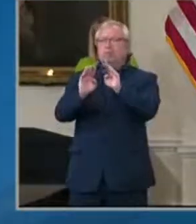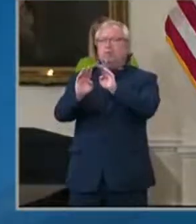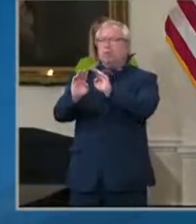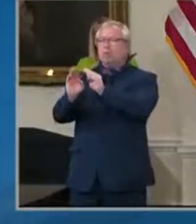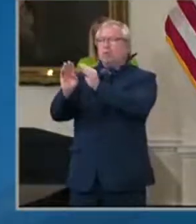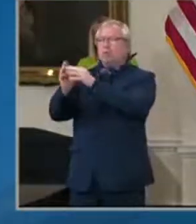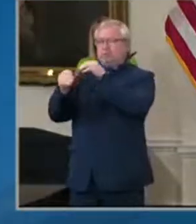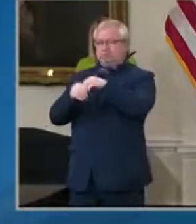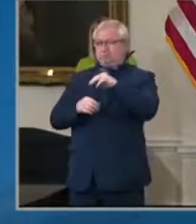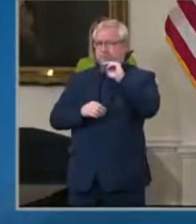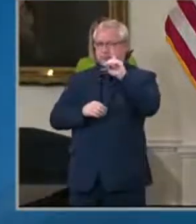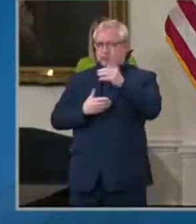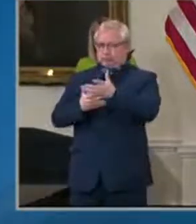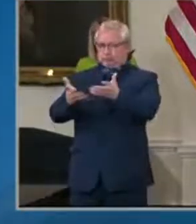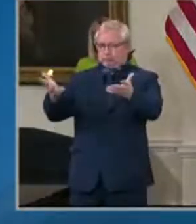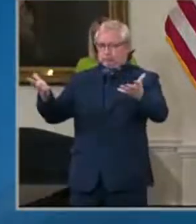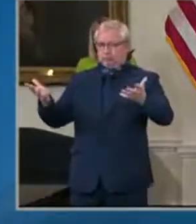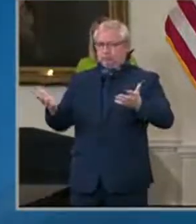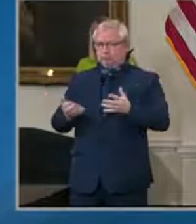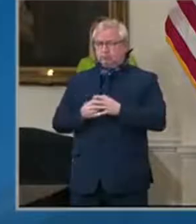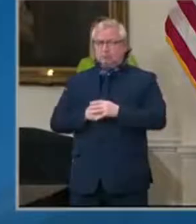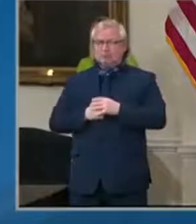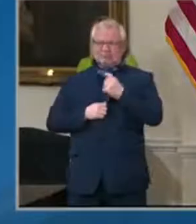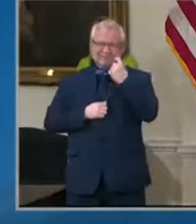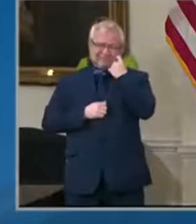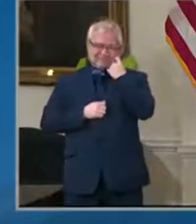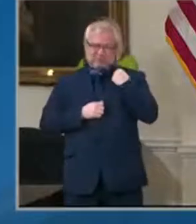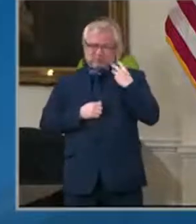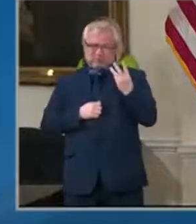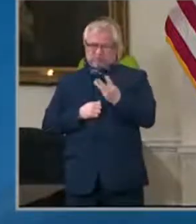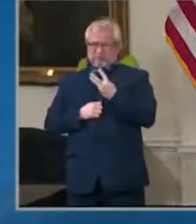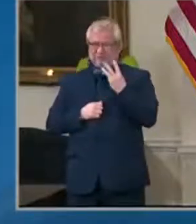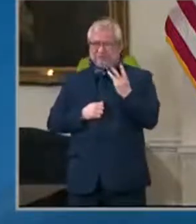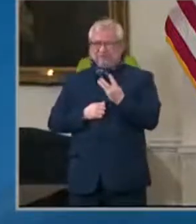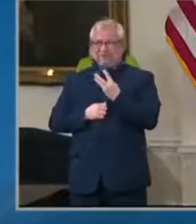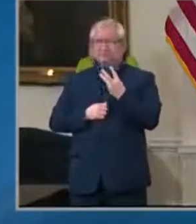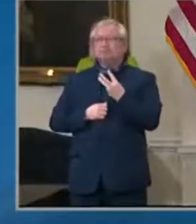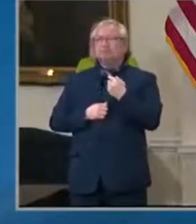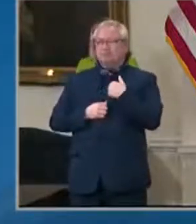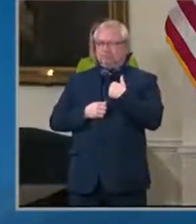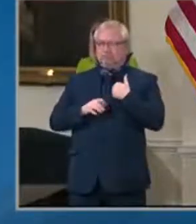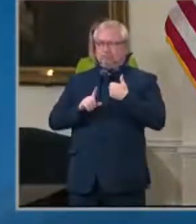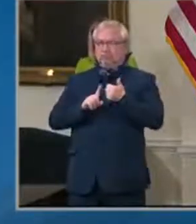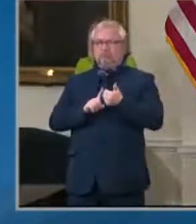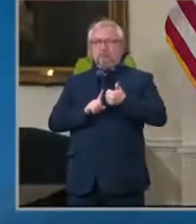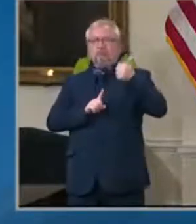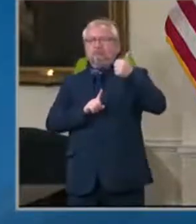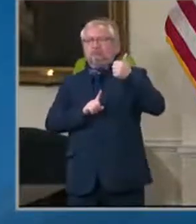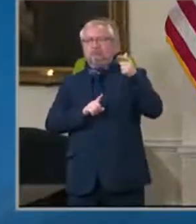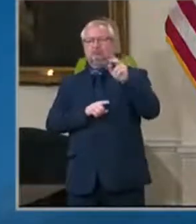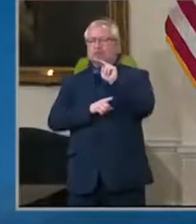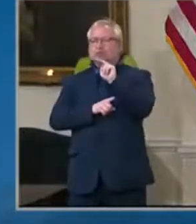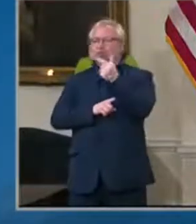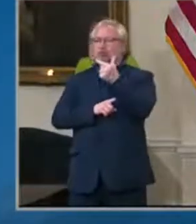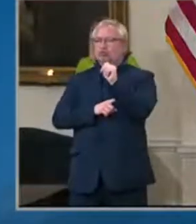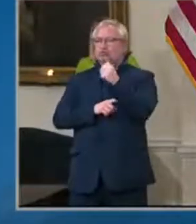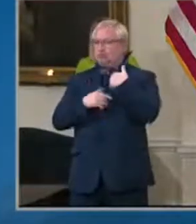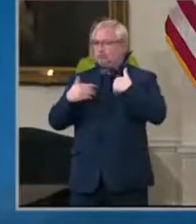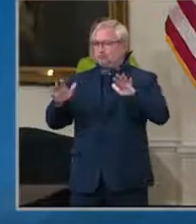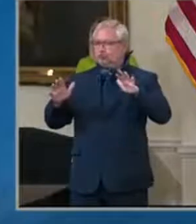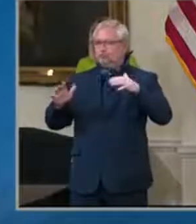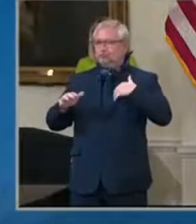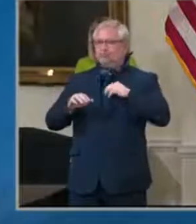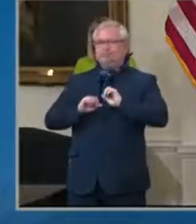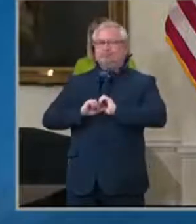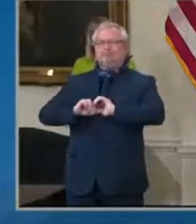in my role as chairman of the National Governors Association, I released an NGA report giving